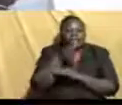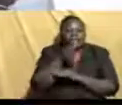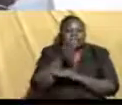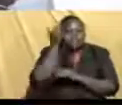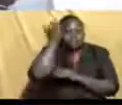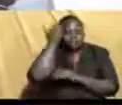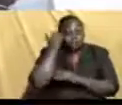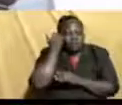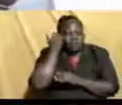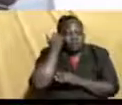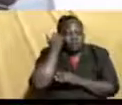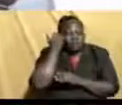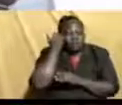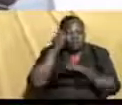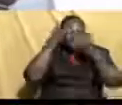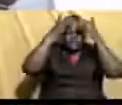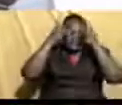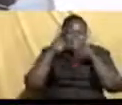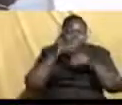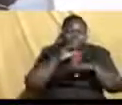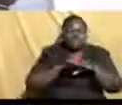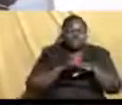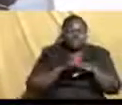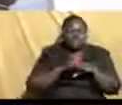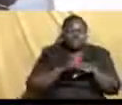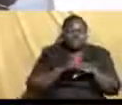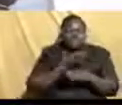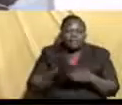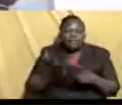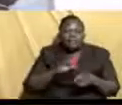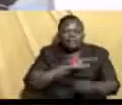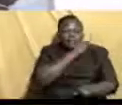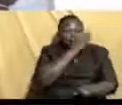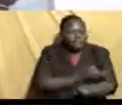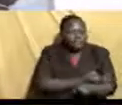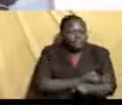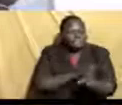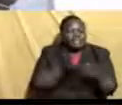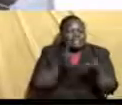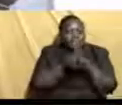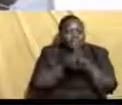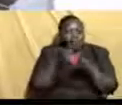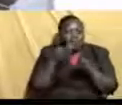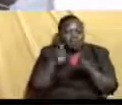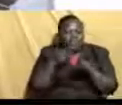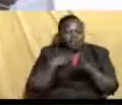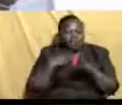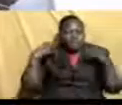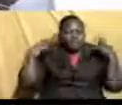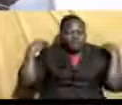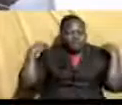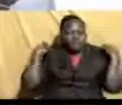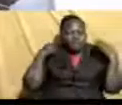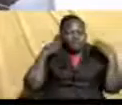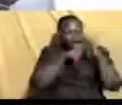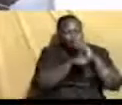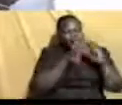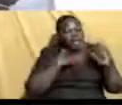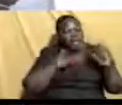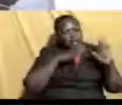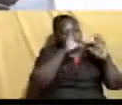to determine a number of things. One, the sovereignty and the remit of sovereignty and its exercise under our